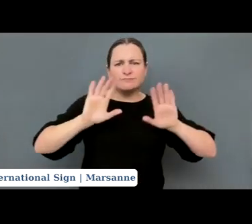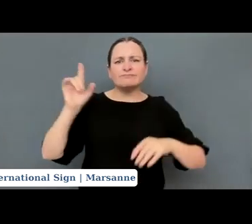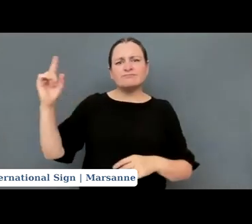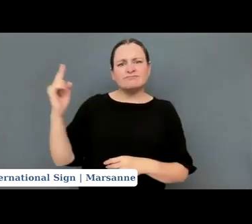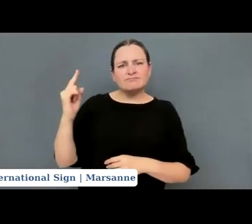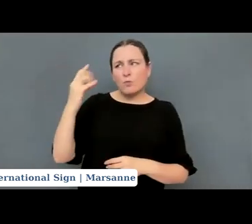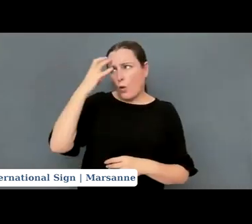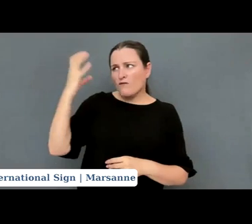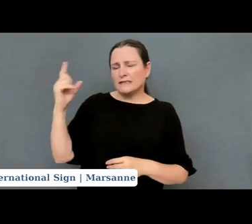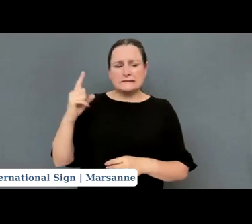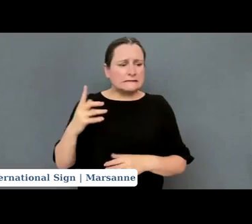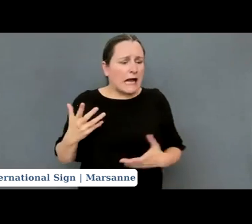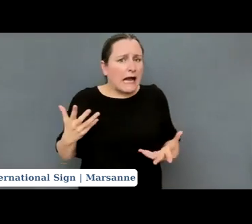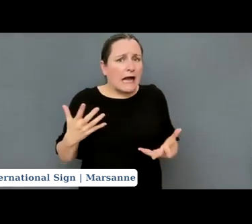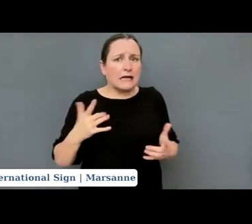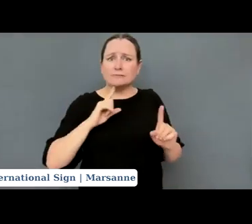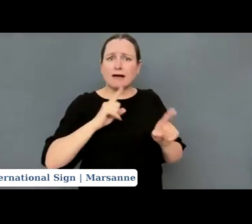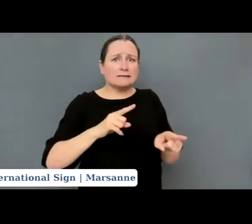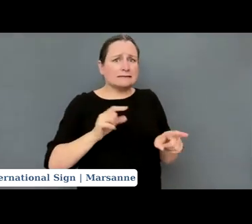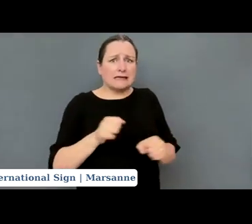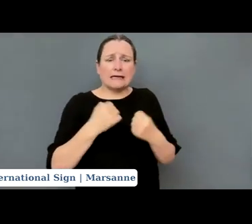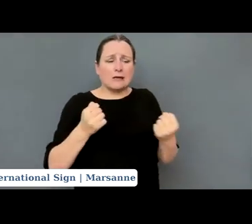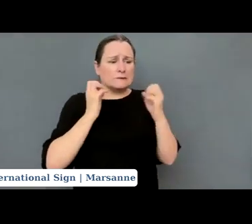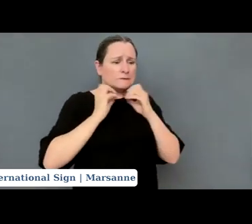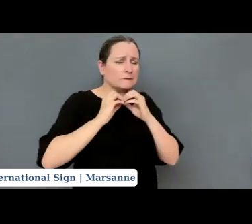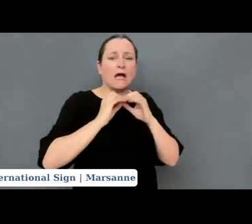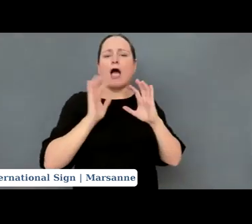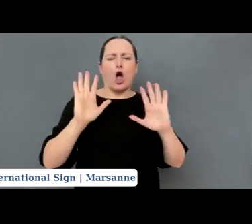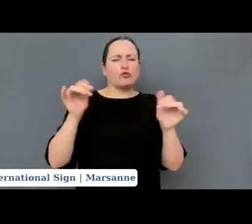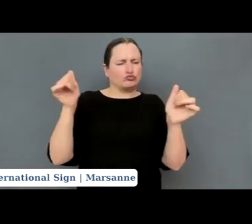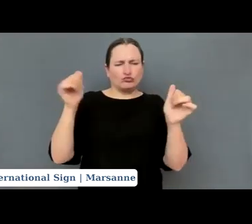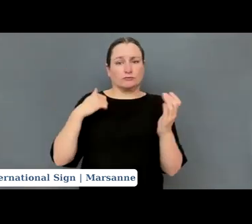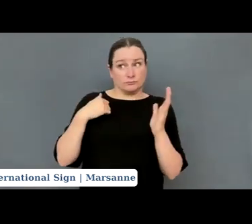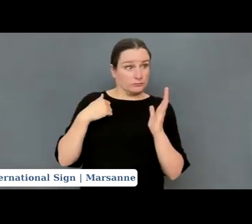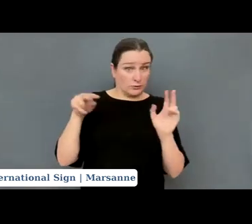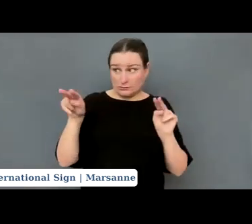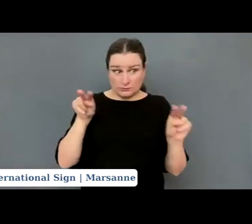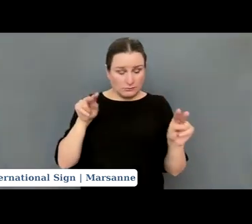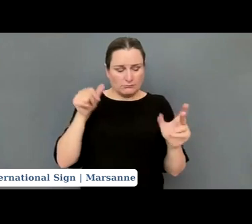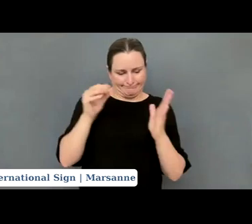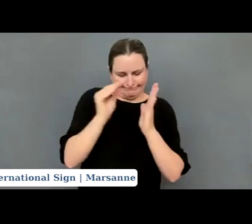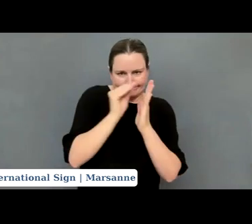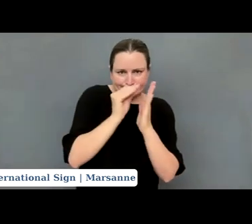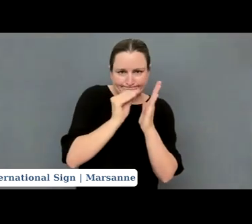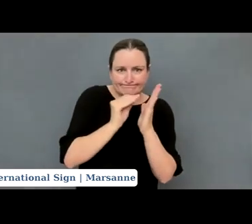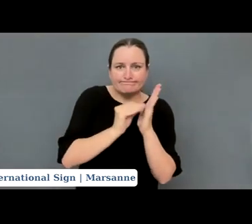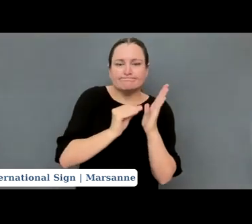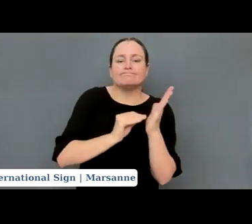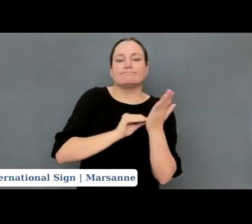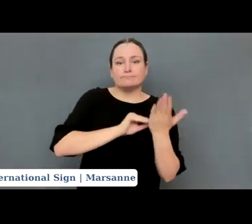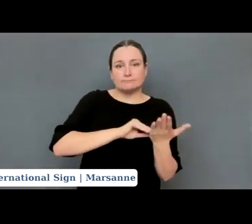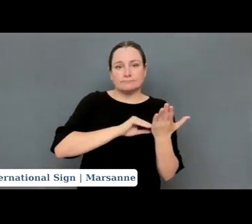take note of them, both the positive level and the negative level of them, because clearly within the program there are